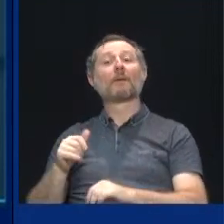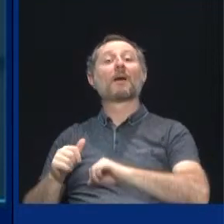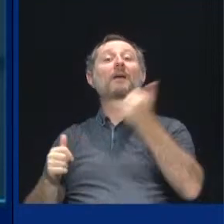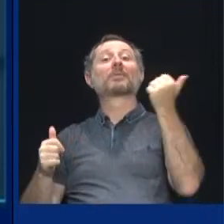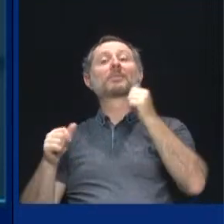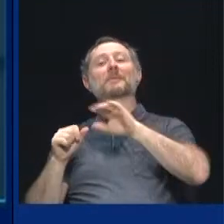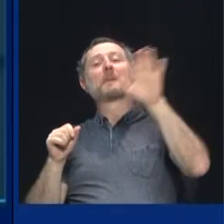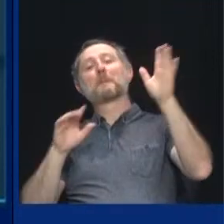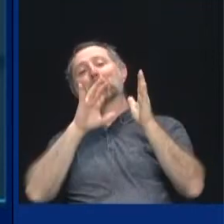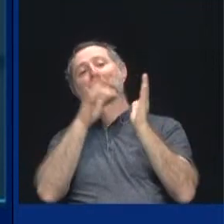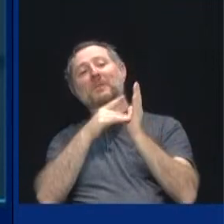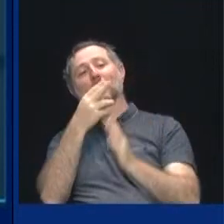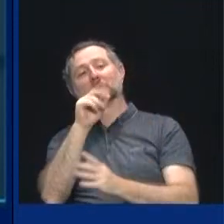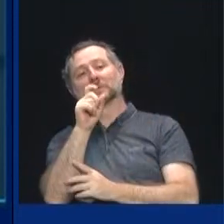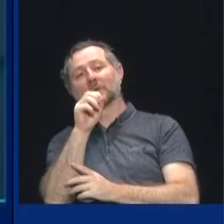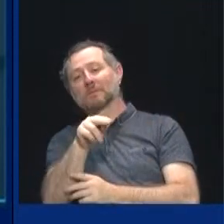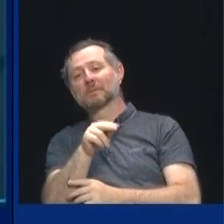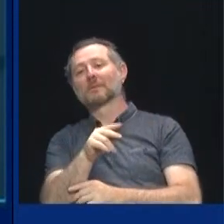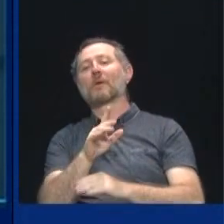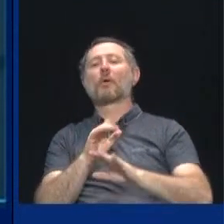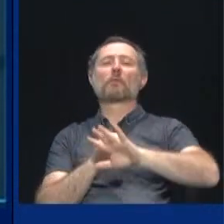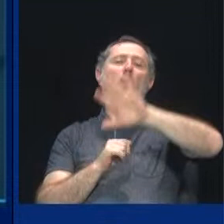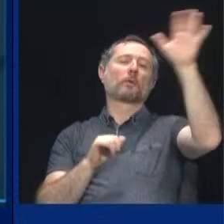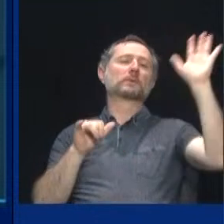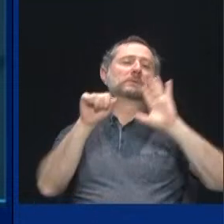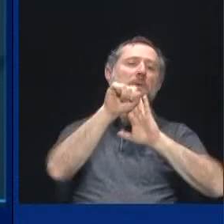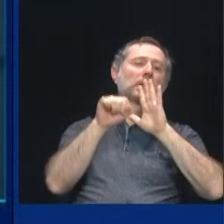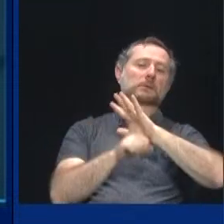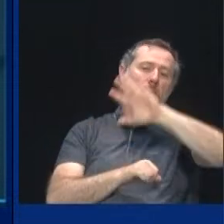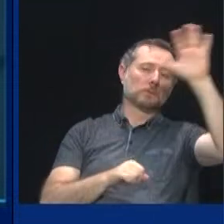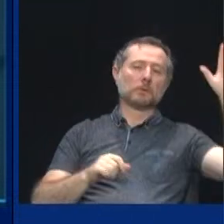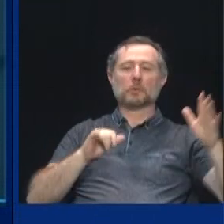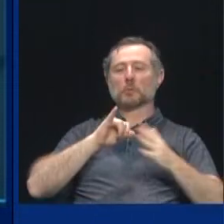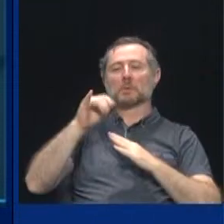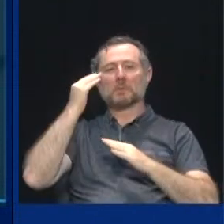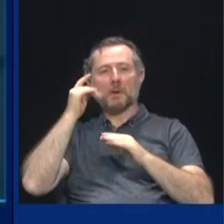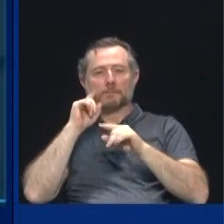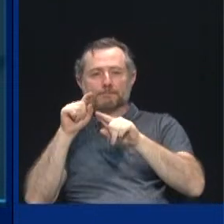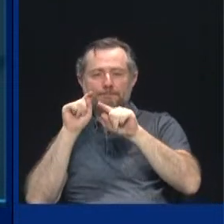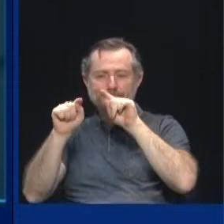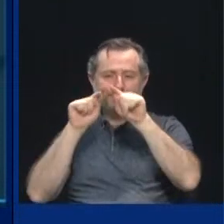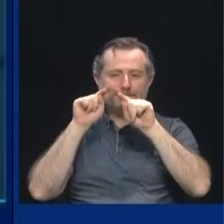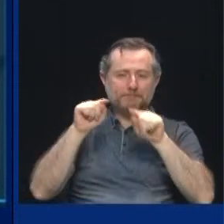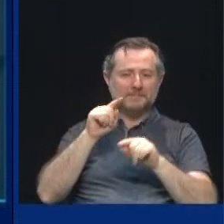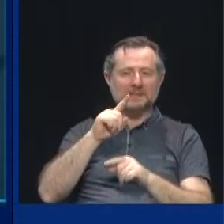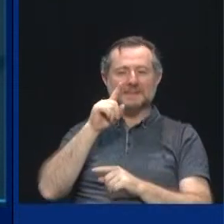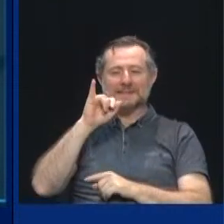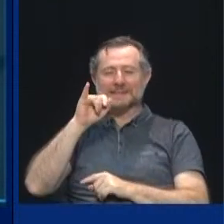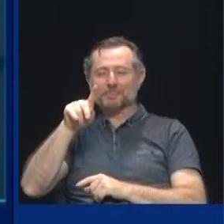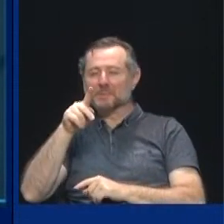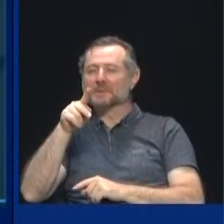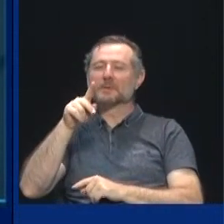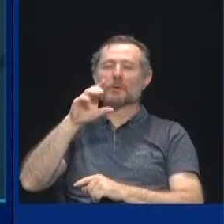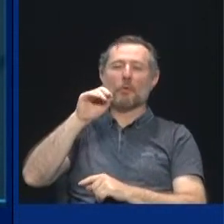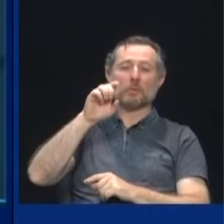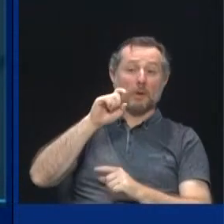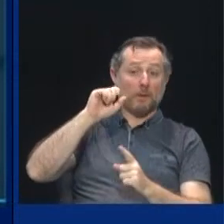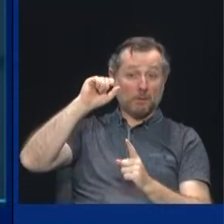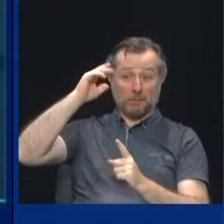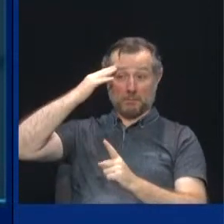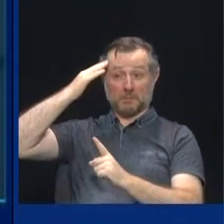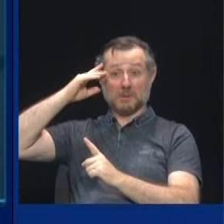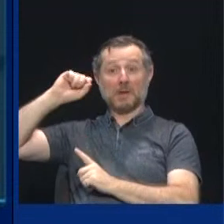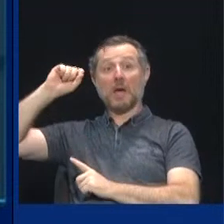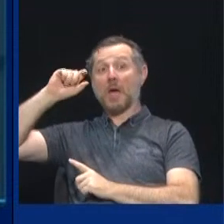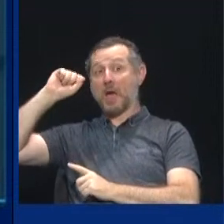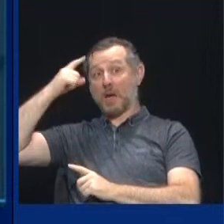state. But we know exactly where it is by zip code. And it is Capital Region and Central New York and